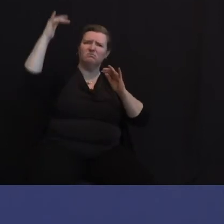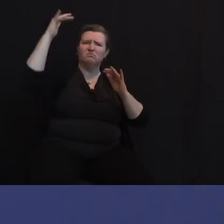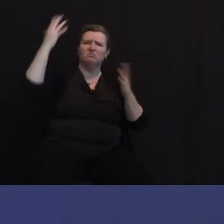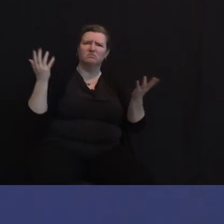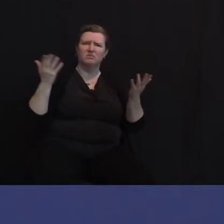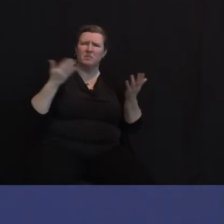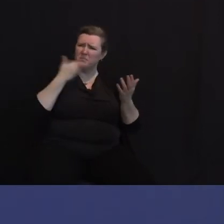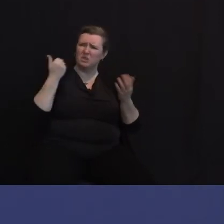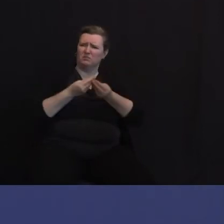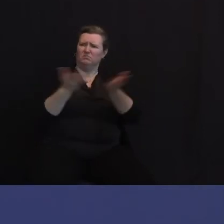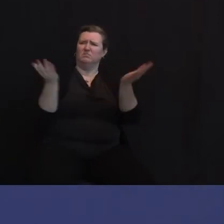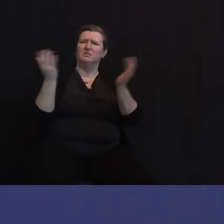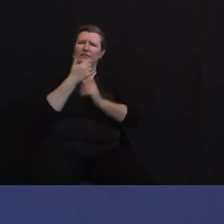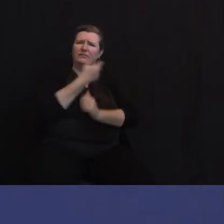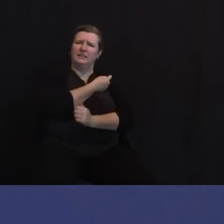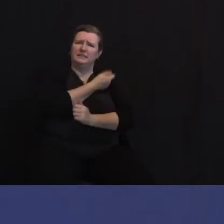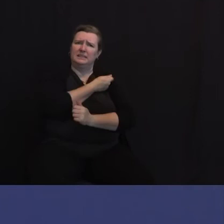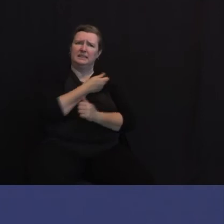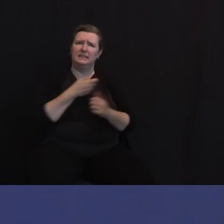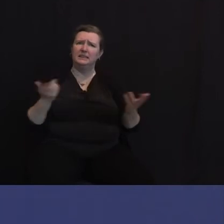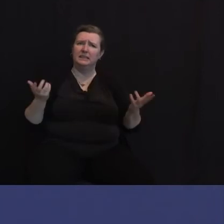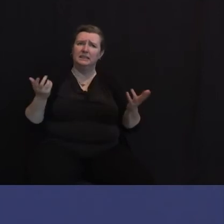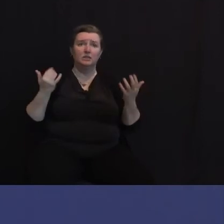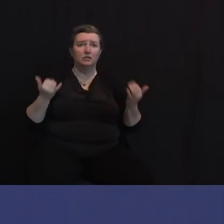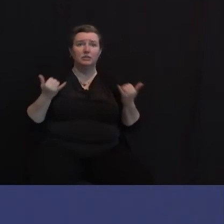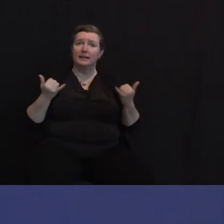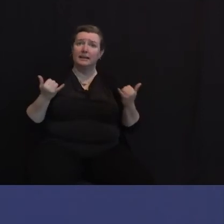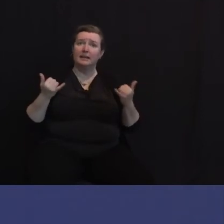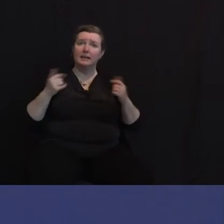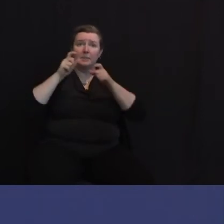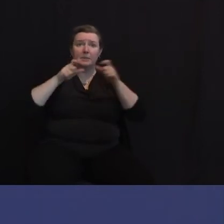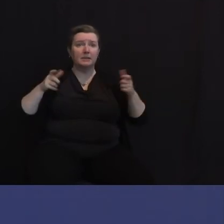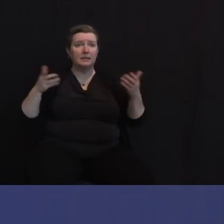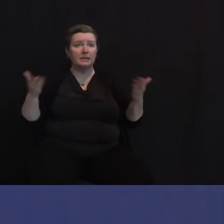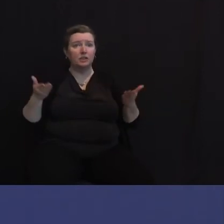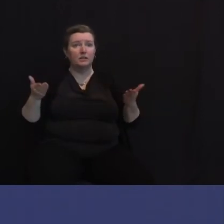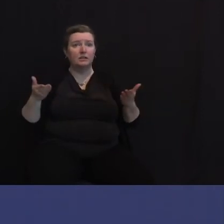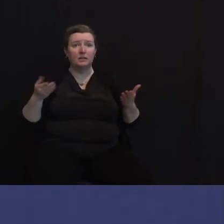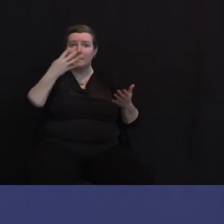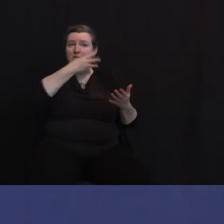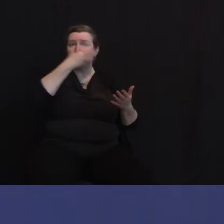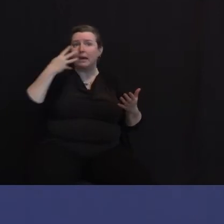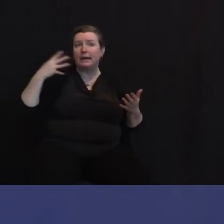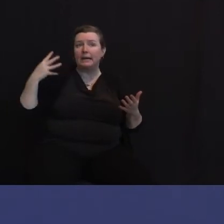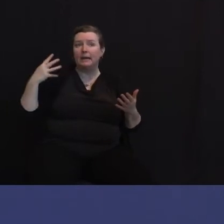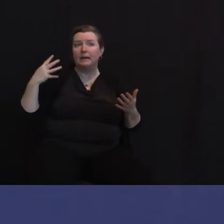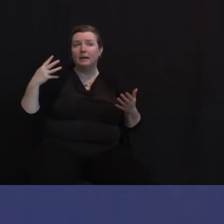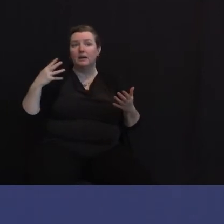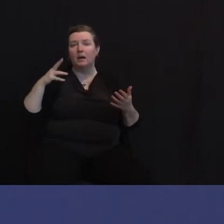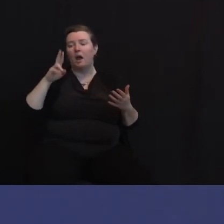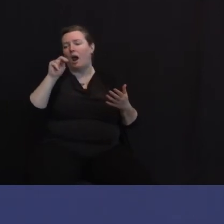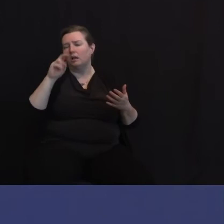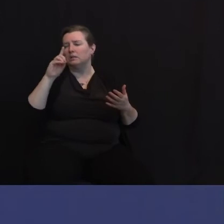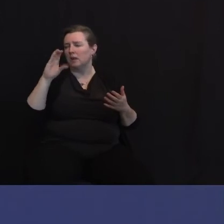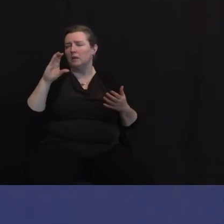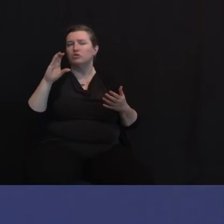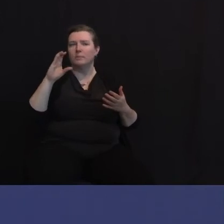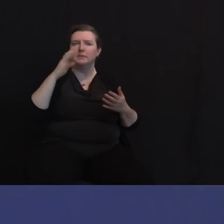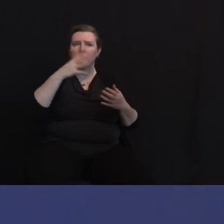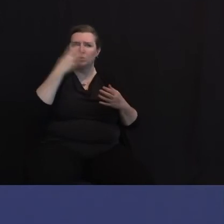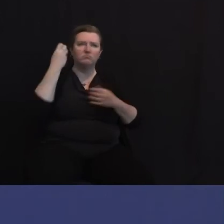Governor, undocumented immigrants are rallying in Trenton today for driver's licenses, which went into effect January 1. Is there any update on when any training will